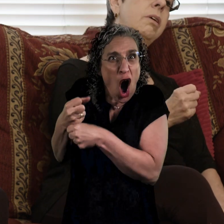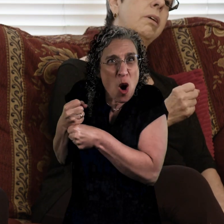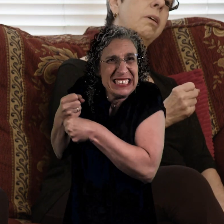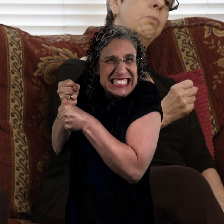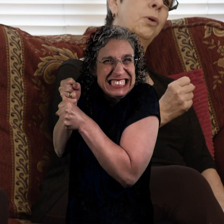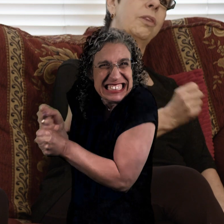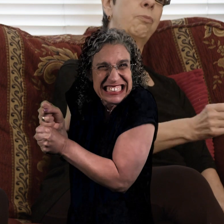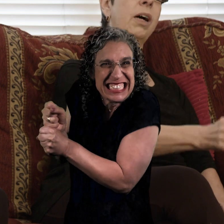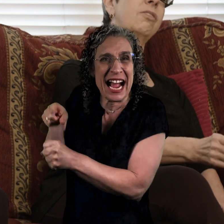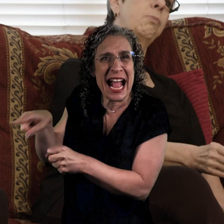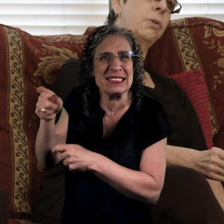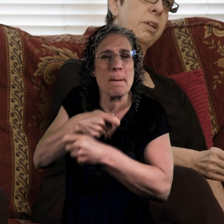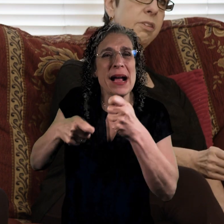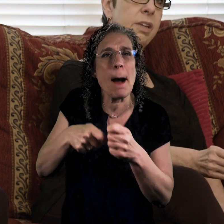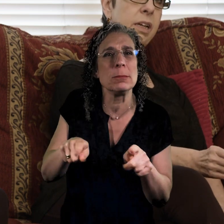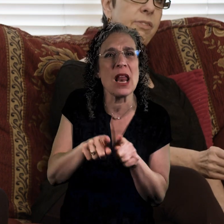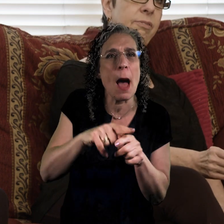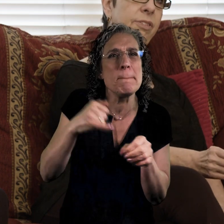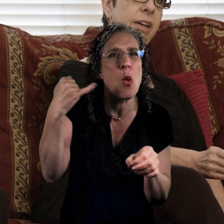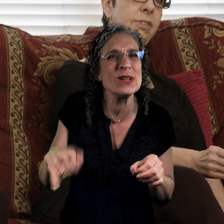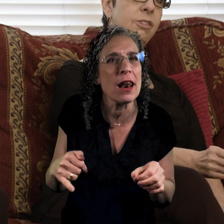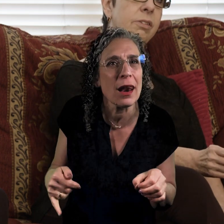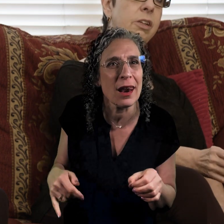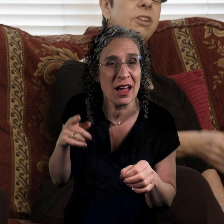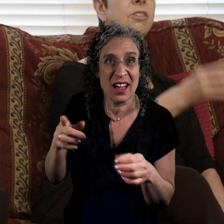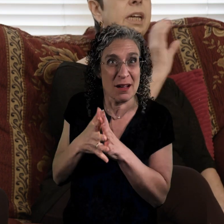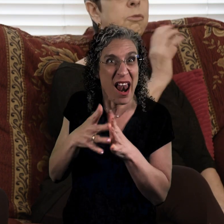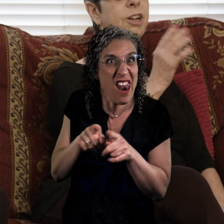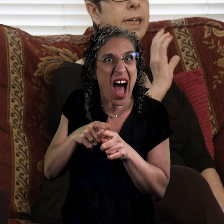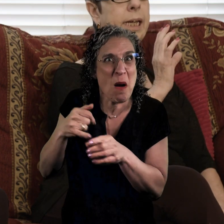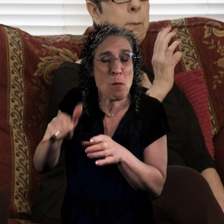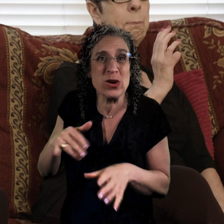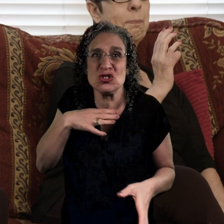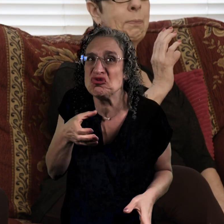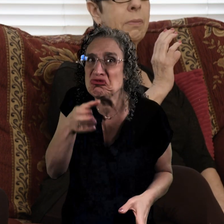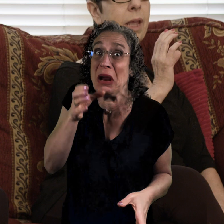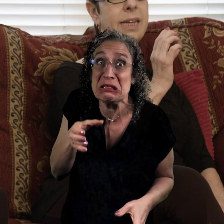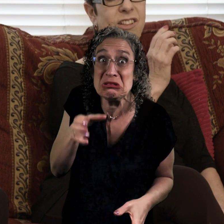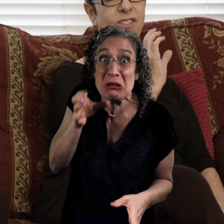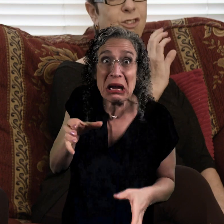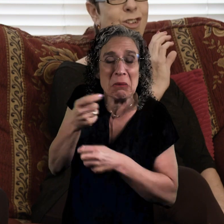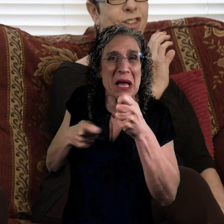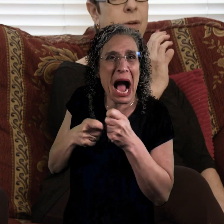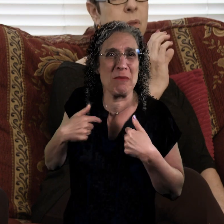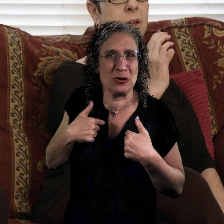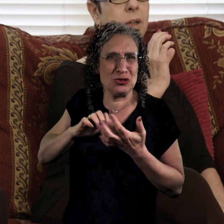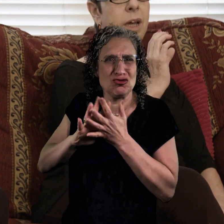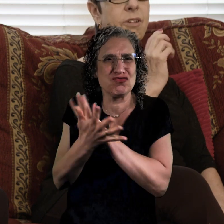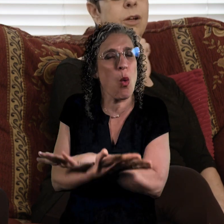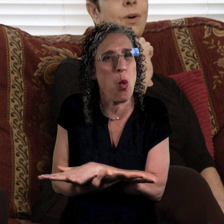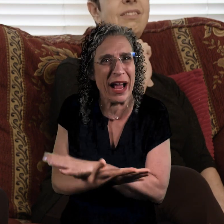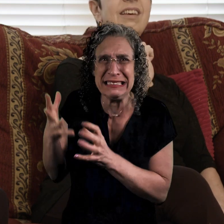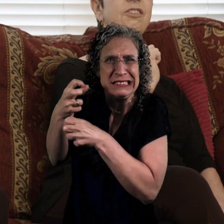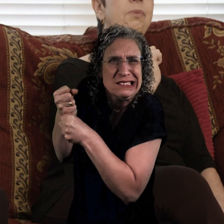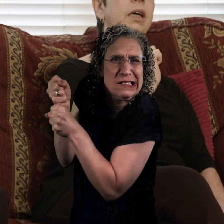don't put the glass of poison down of unforgiveness, you just keep drinking it. And it destroys you.